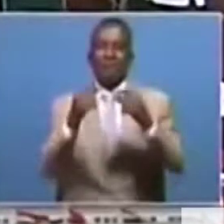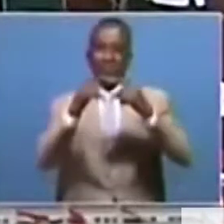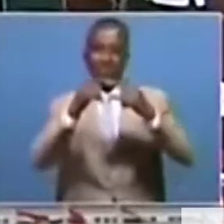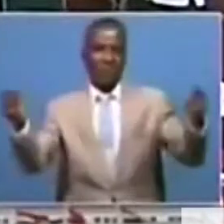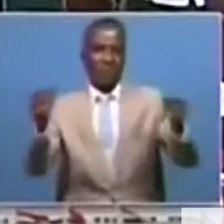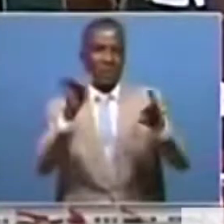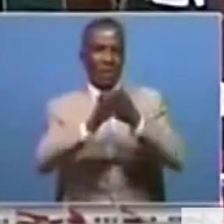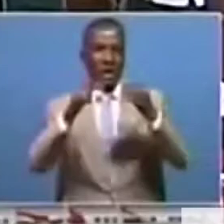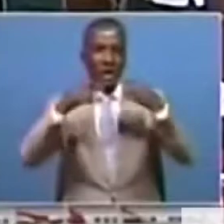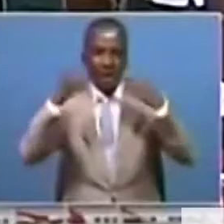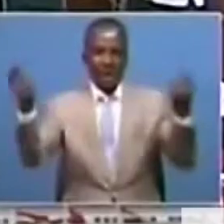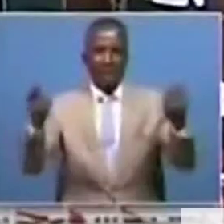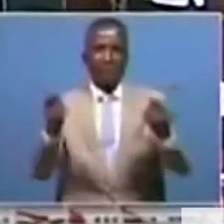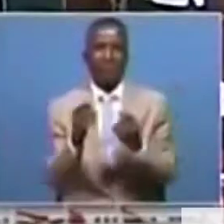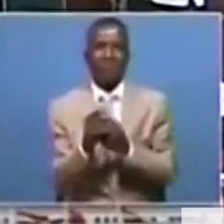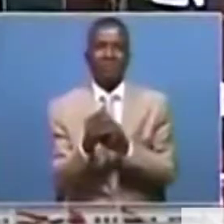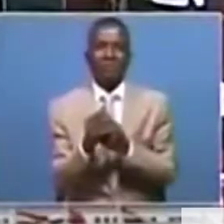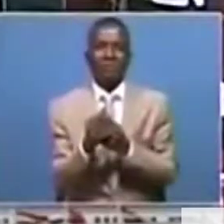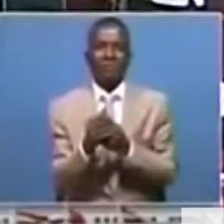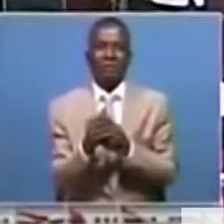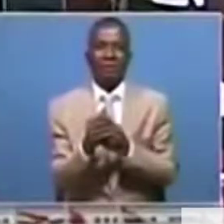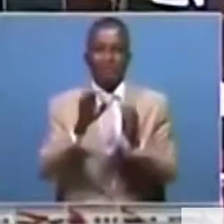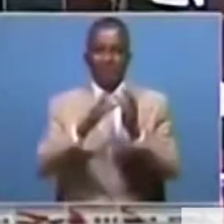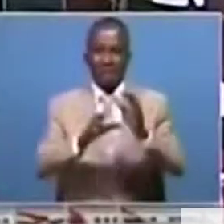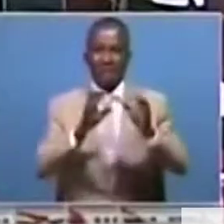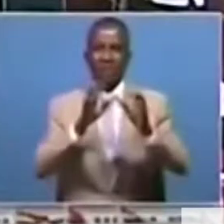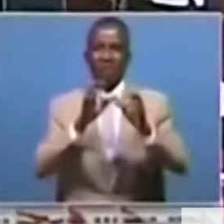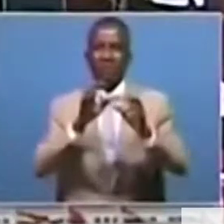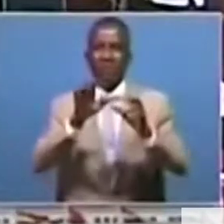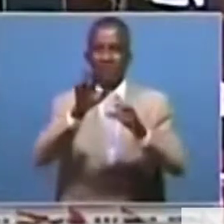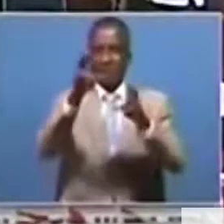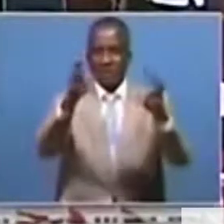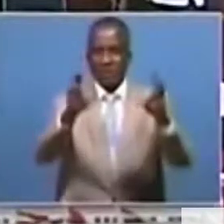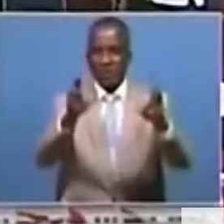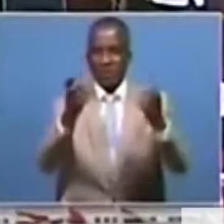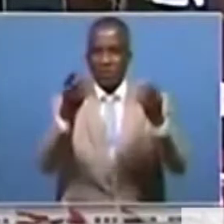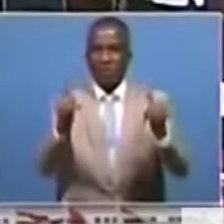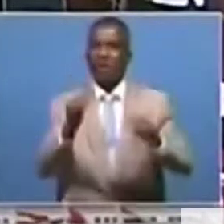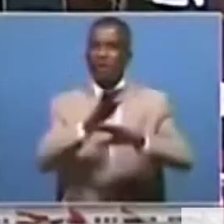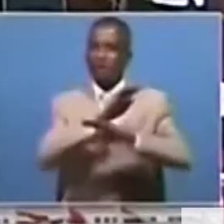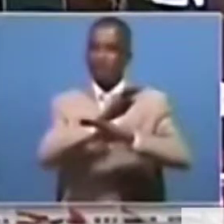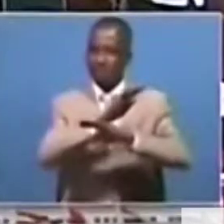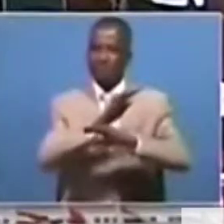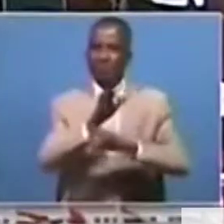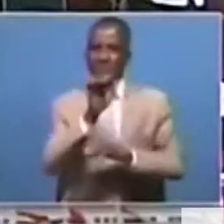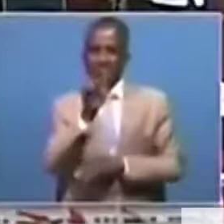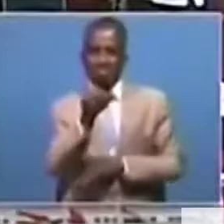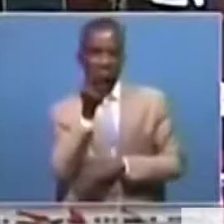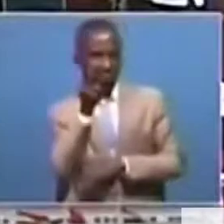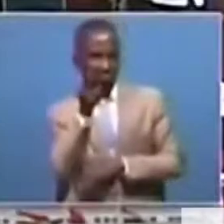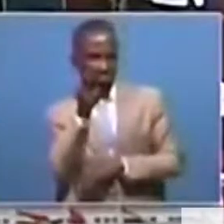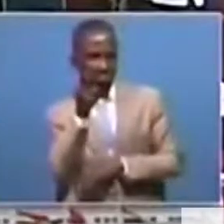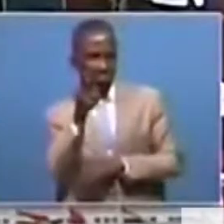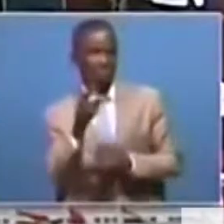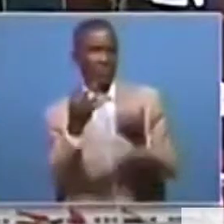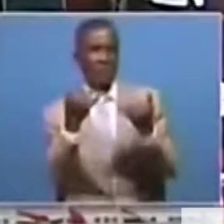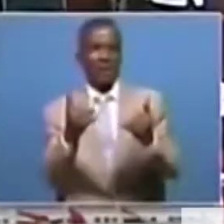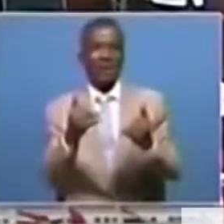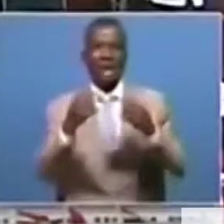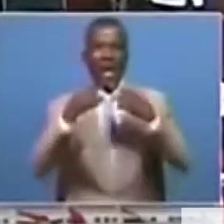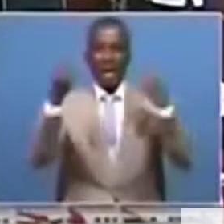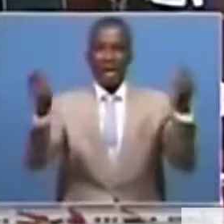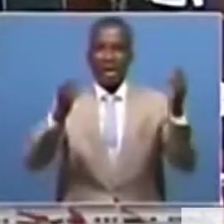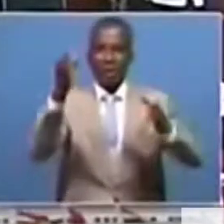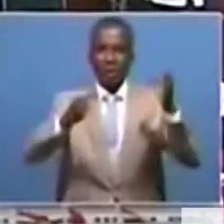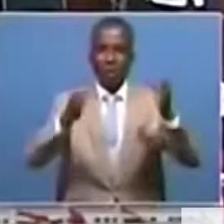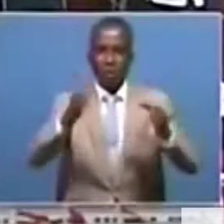petitioner's objection to the closure of respondent case. There is no doubt that the instant motion was triggered by the ruling of this court,